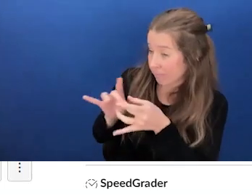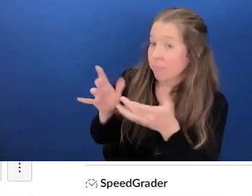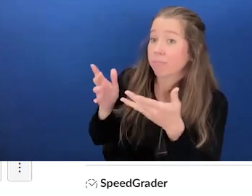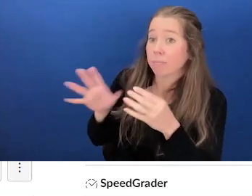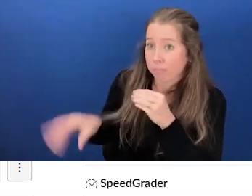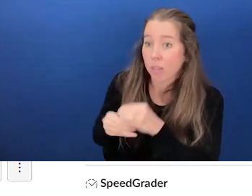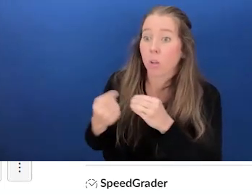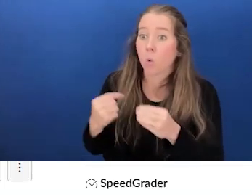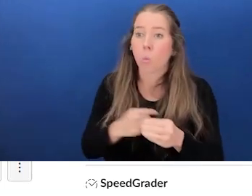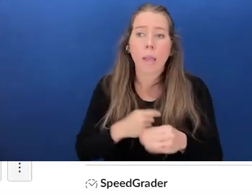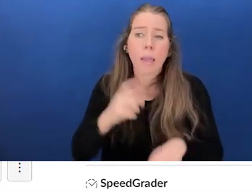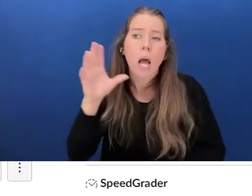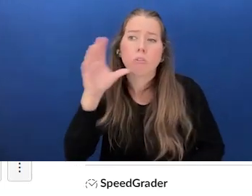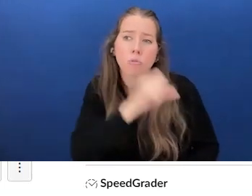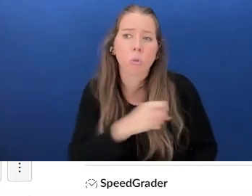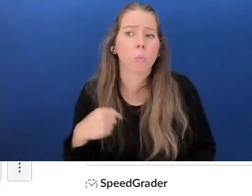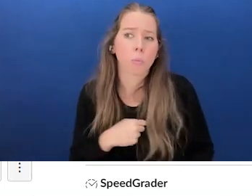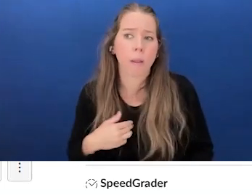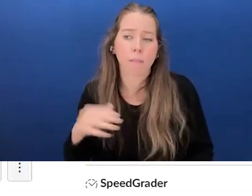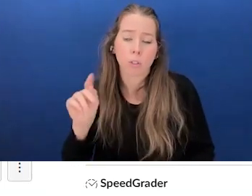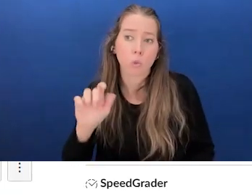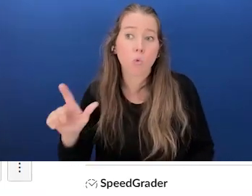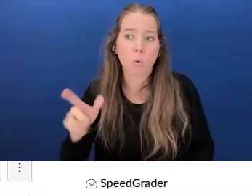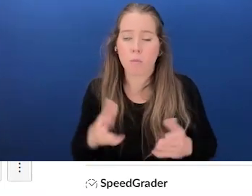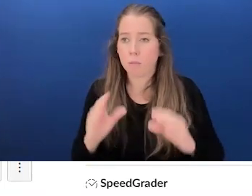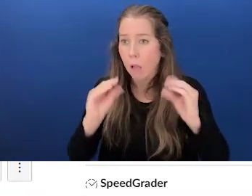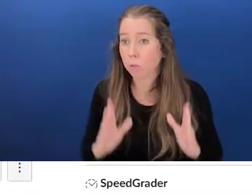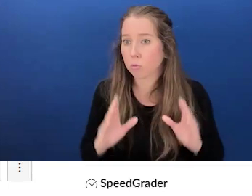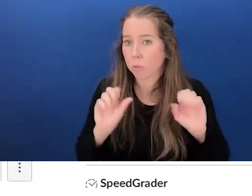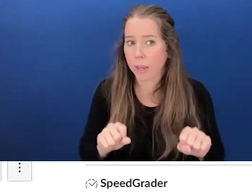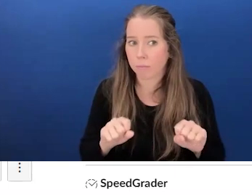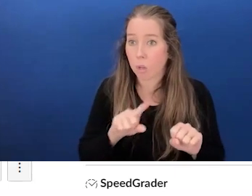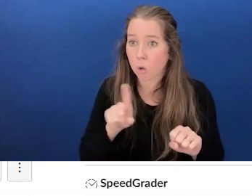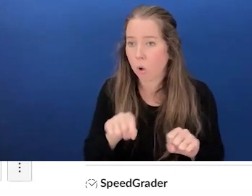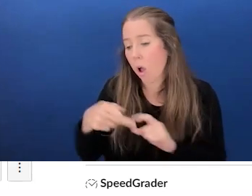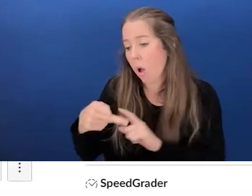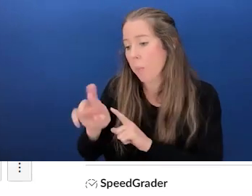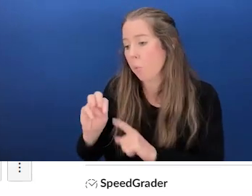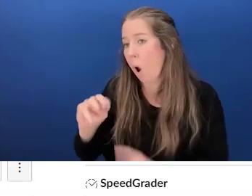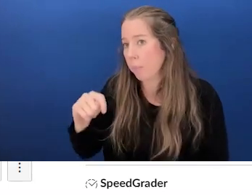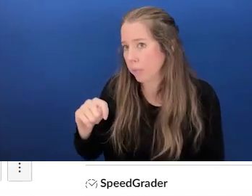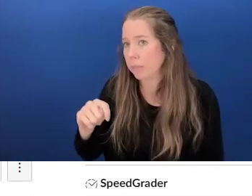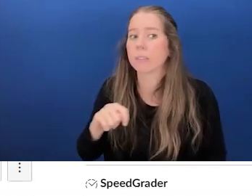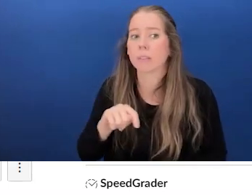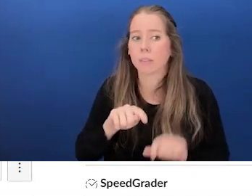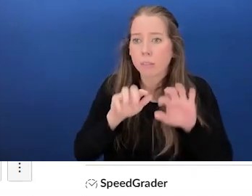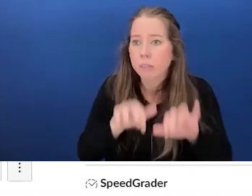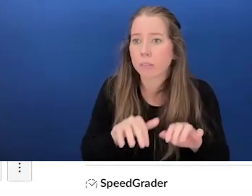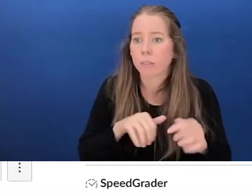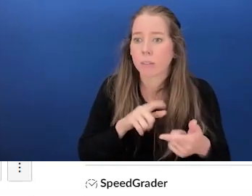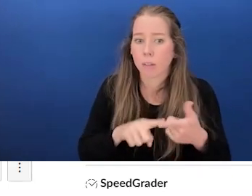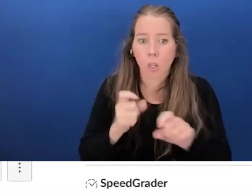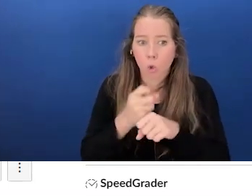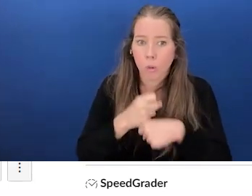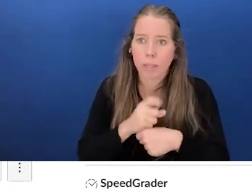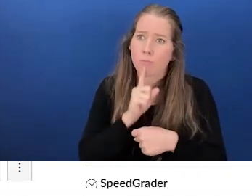a tool like that actually allows an instructor to give a prompt. And of course, it's iterative and it creates a